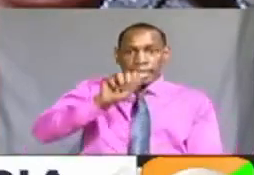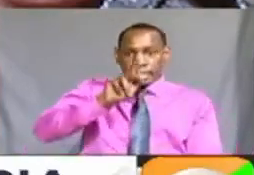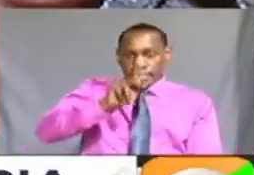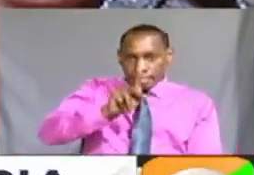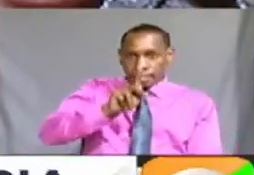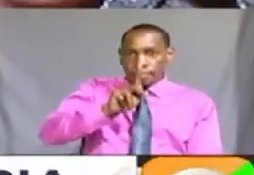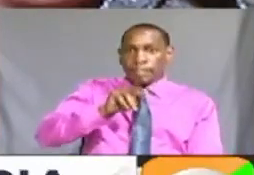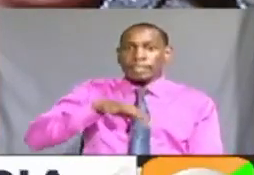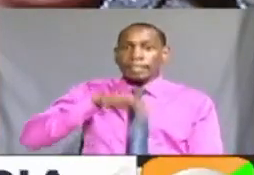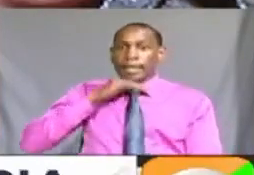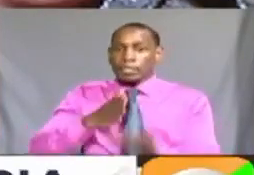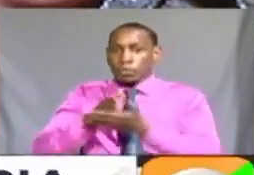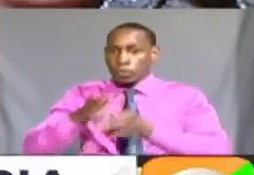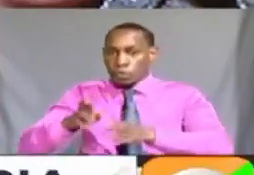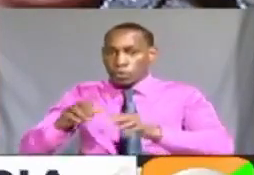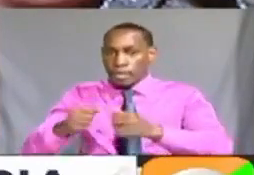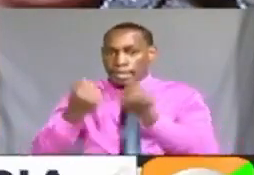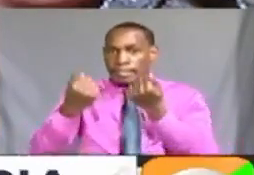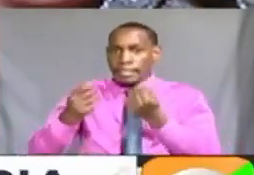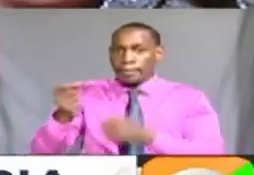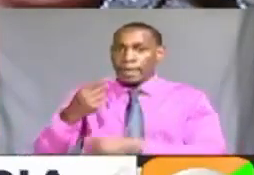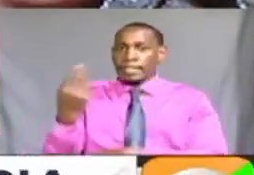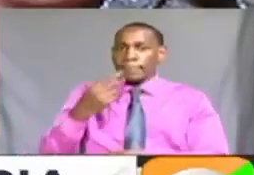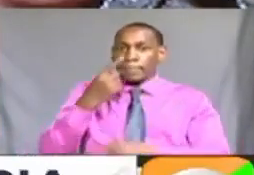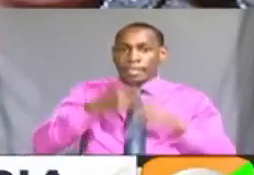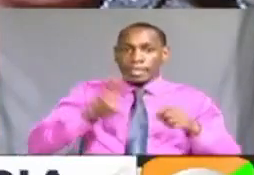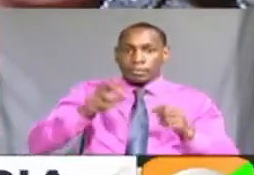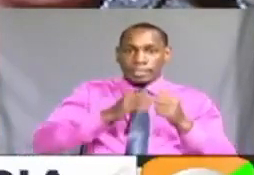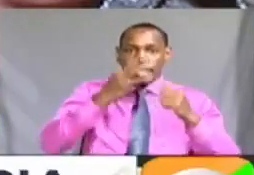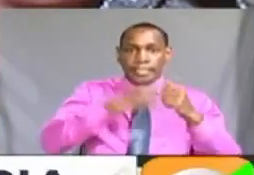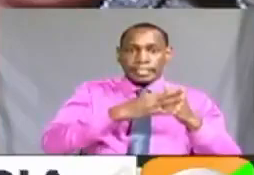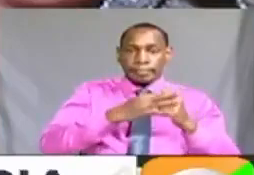Macharia, died in a road accident in April